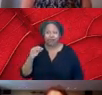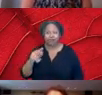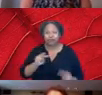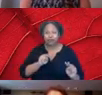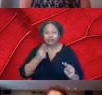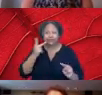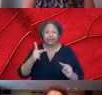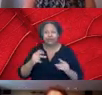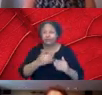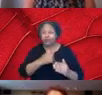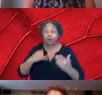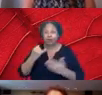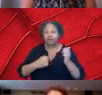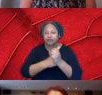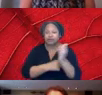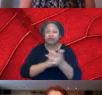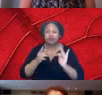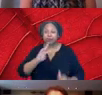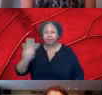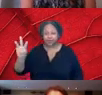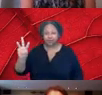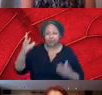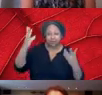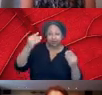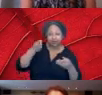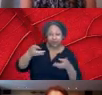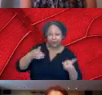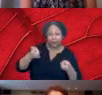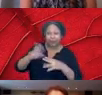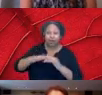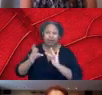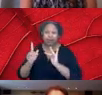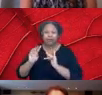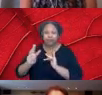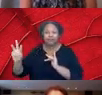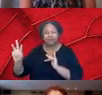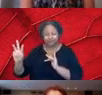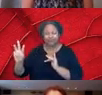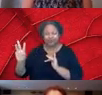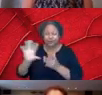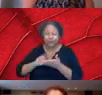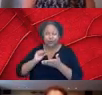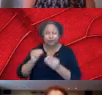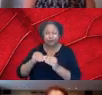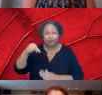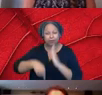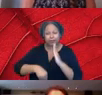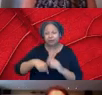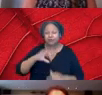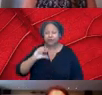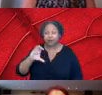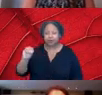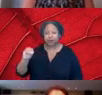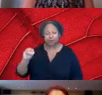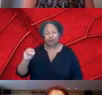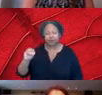on the homepage. So you can learn more about her work and all of the thoughts on just how important dance is